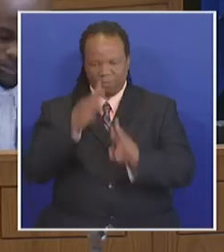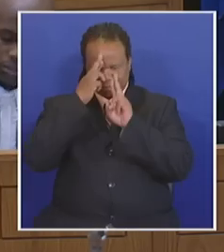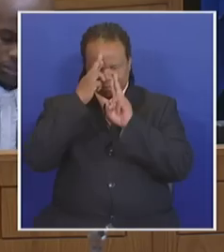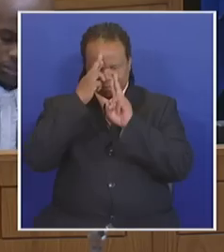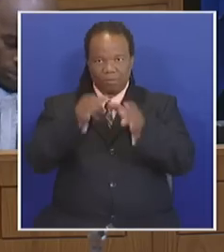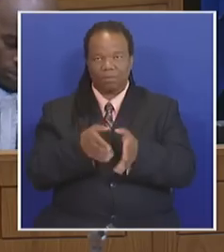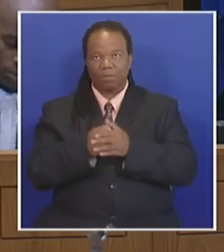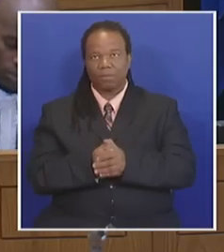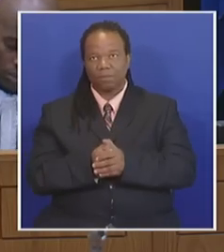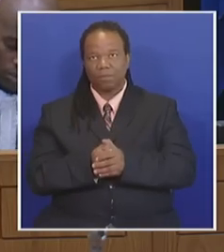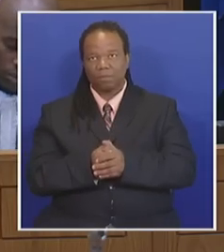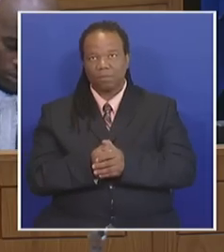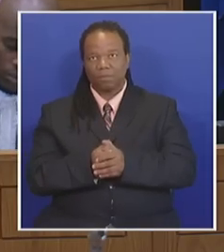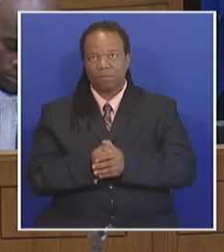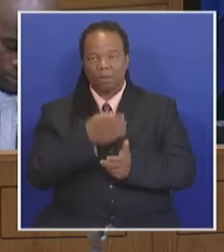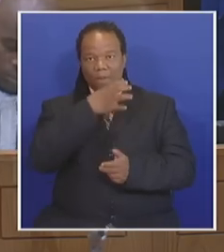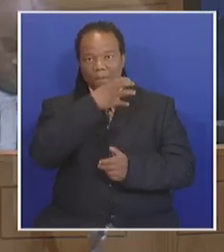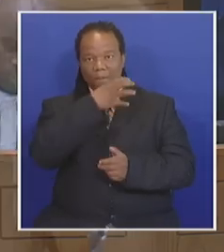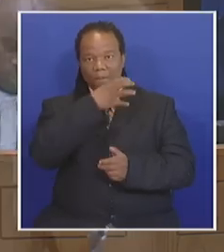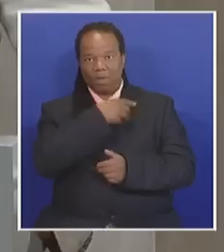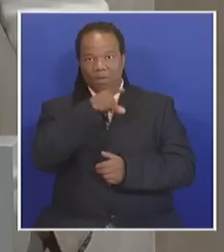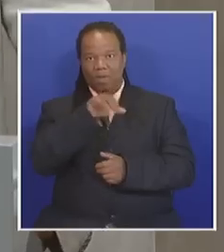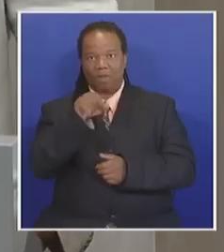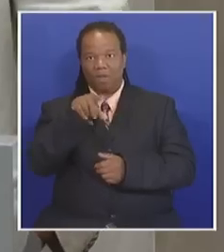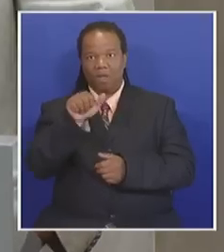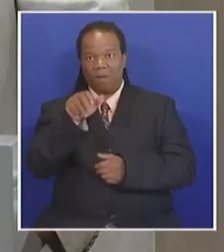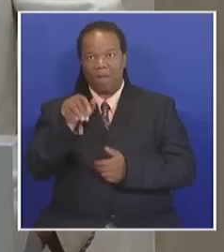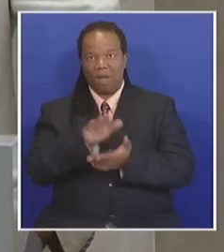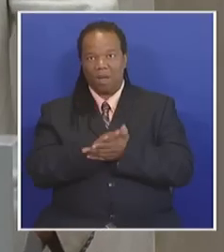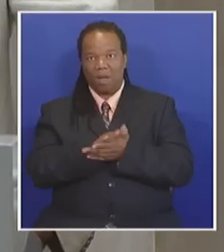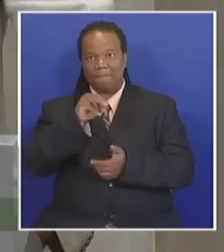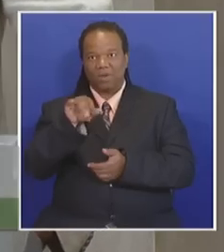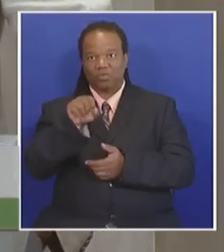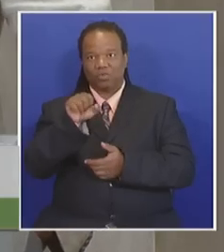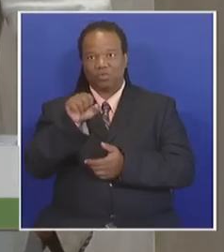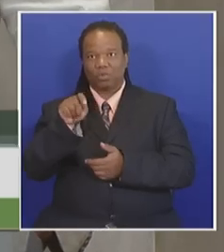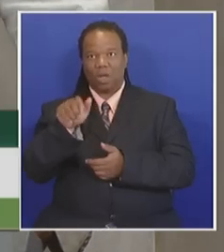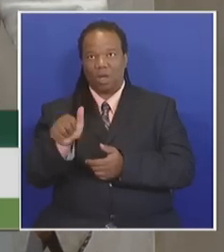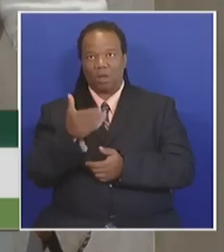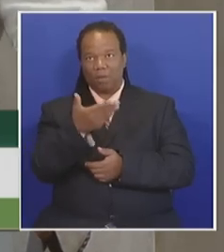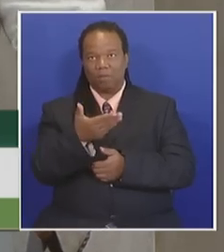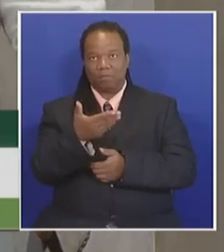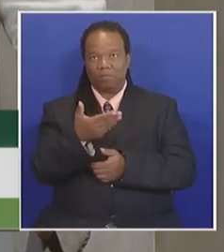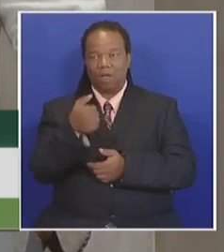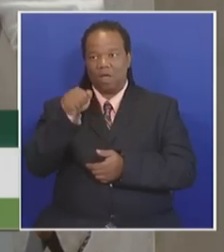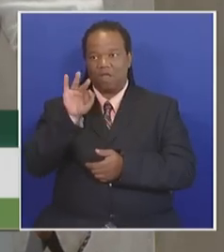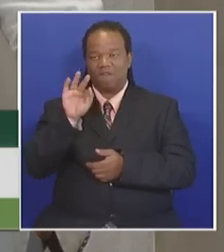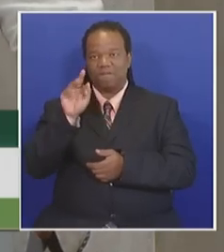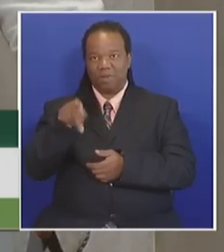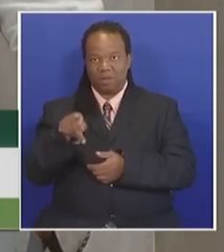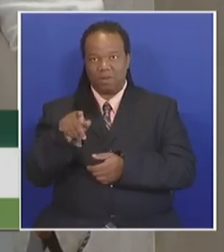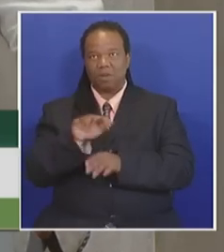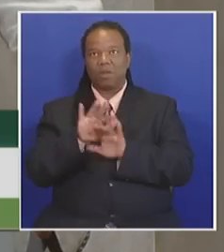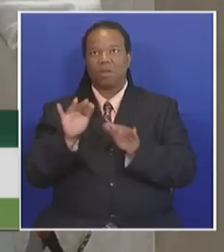Chairperson, Honorable Minister Kigaba, Honorable Minister Masuta, the Inkatha Freedom Party was founded